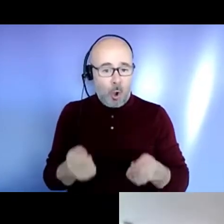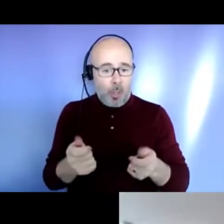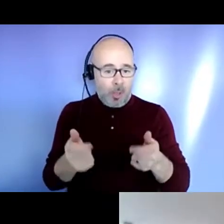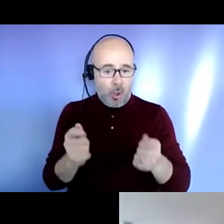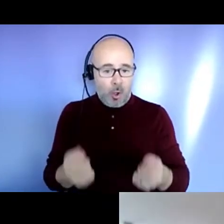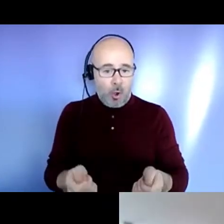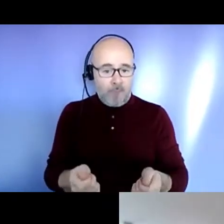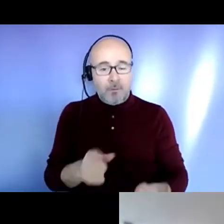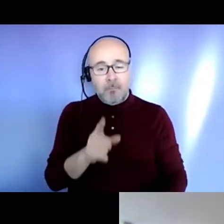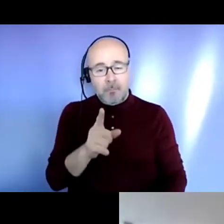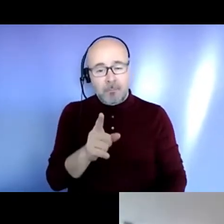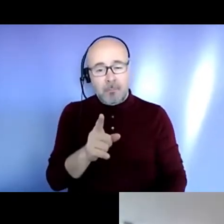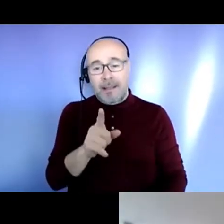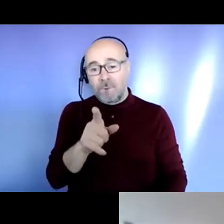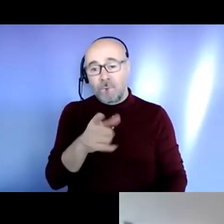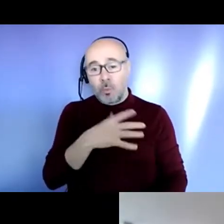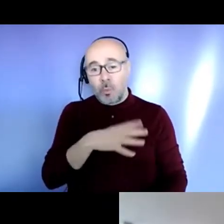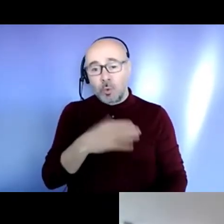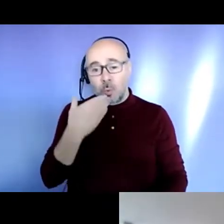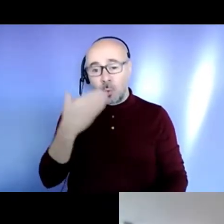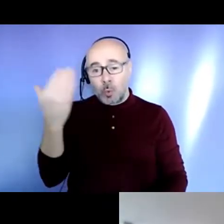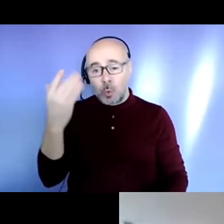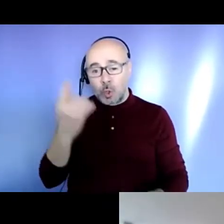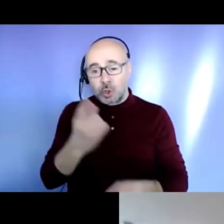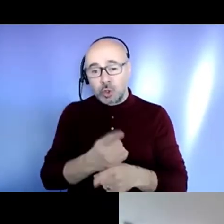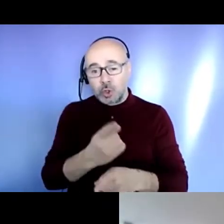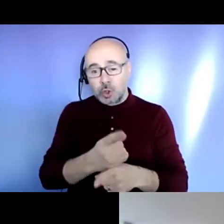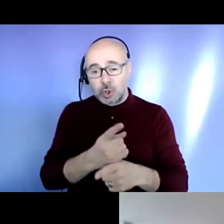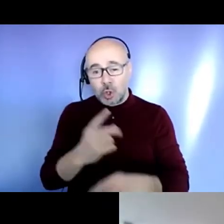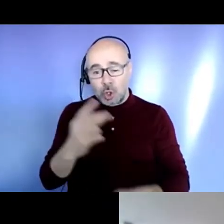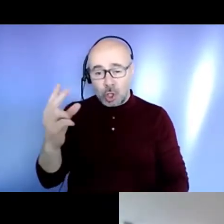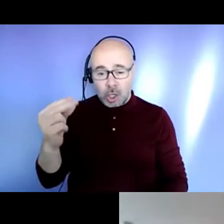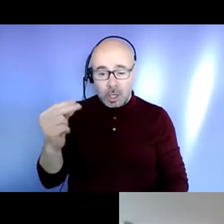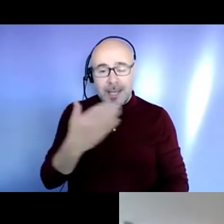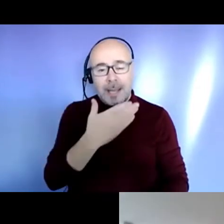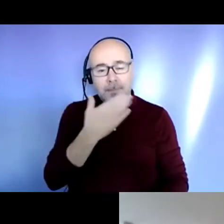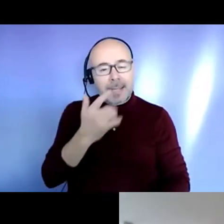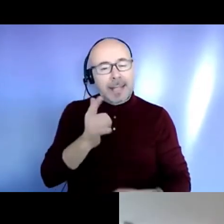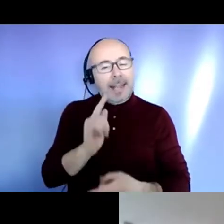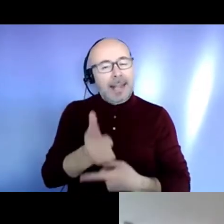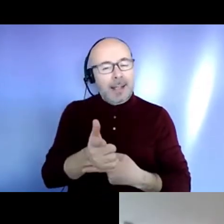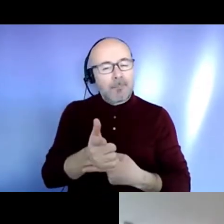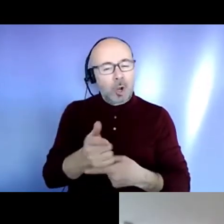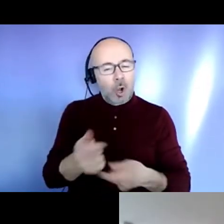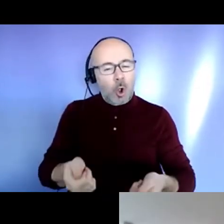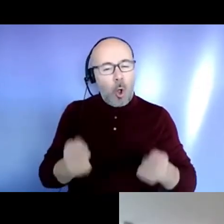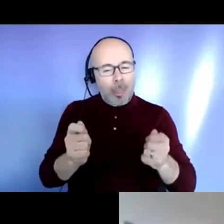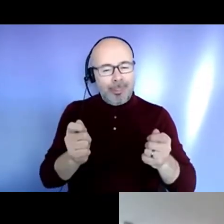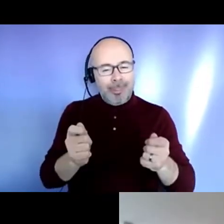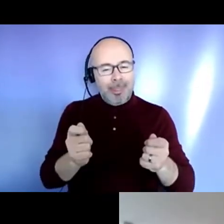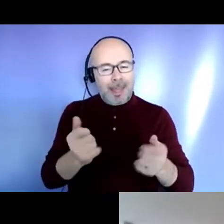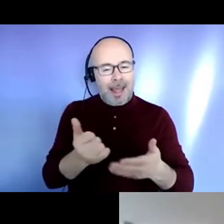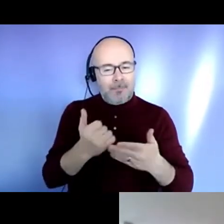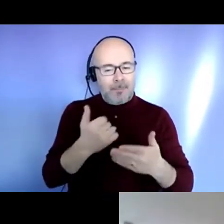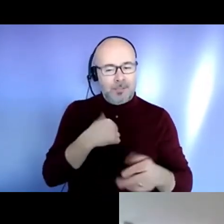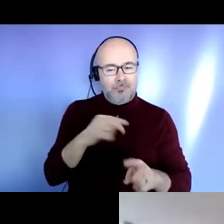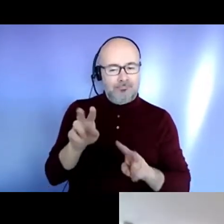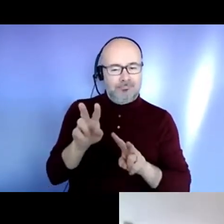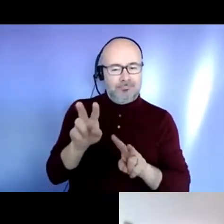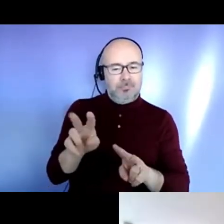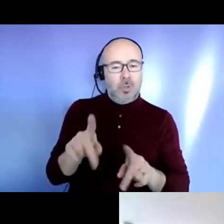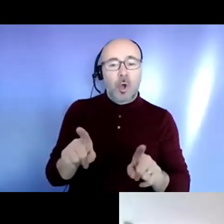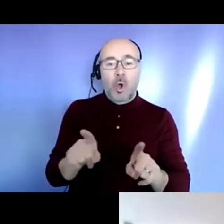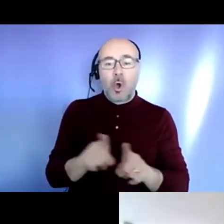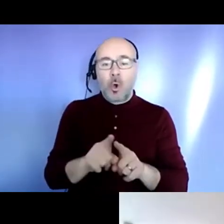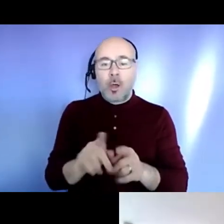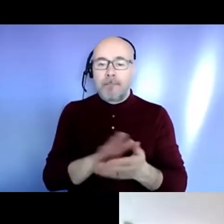speaking, please do have your camera on, as this helps us in terms of inclusive communication. Also, if we have any BSL users with us today, it